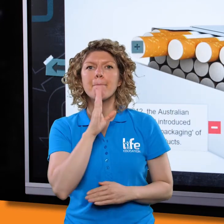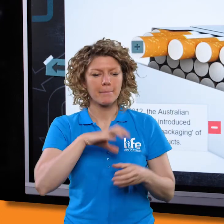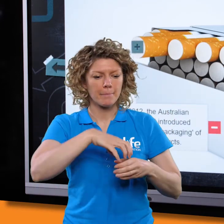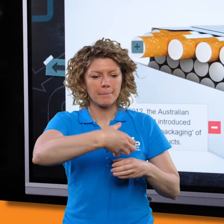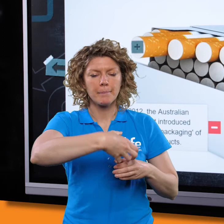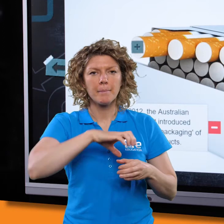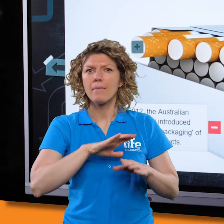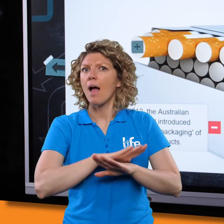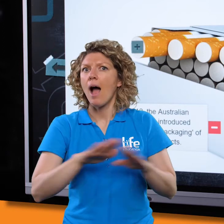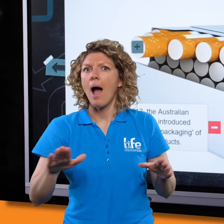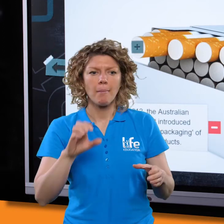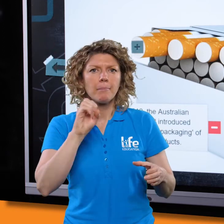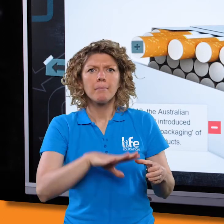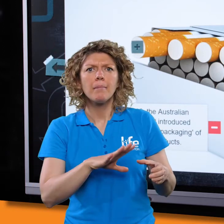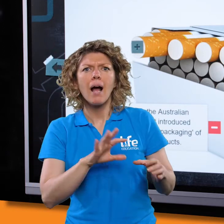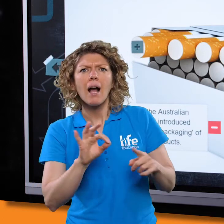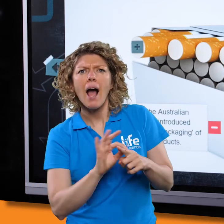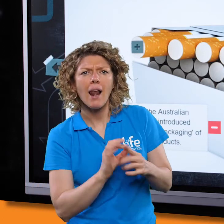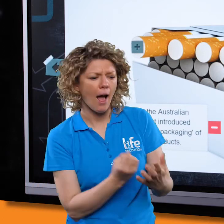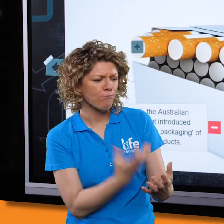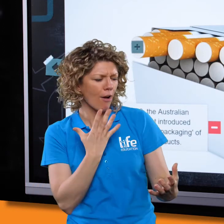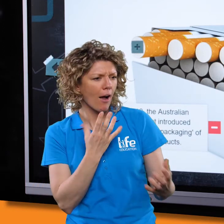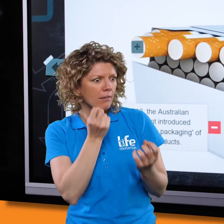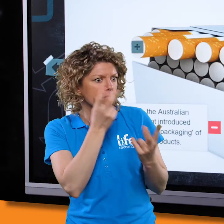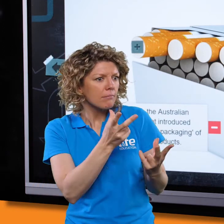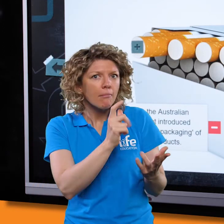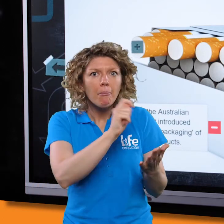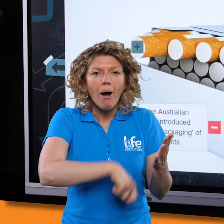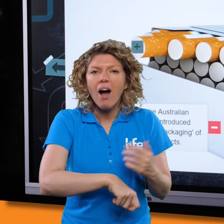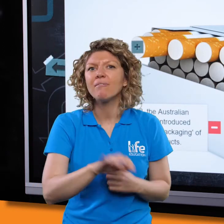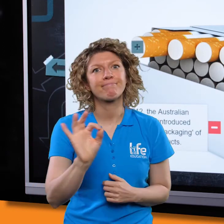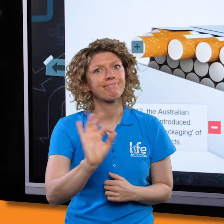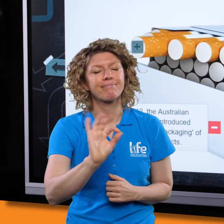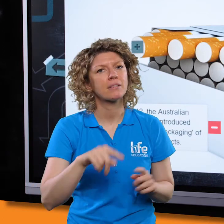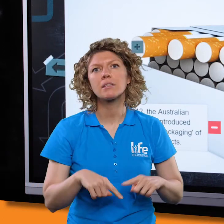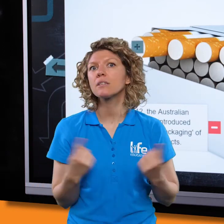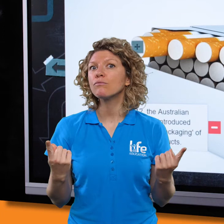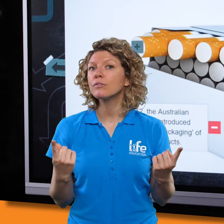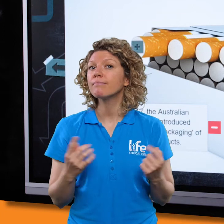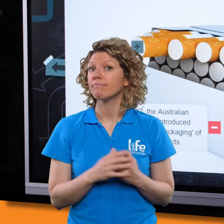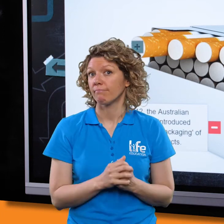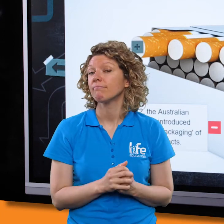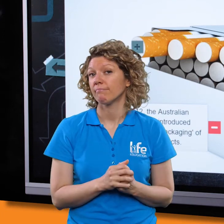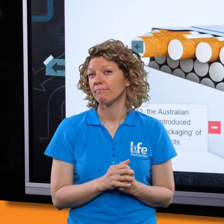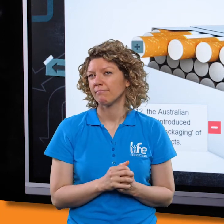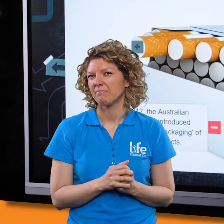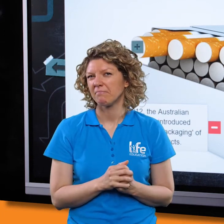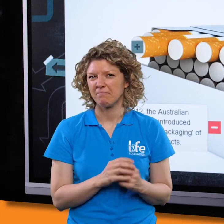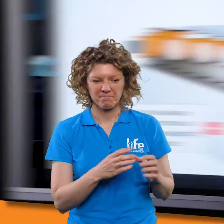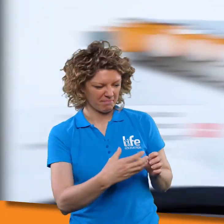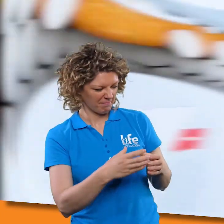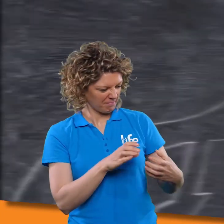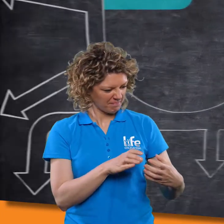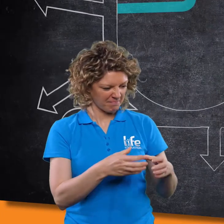of cigarettes. No more bright, shiny colours making these packages look lovely. No, instead, if you've seen some, they're not very attractive at